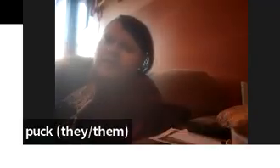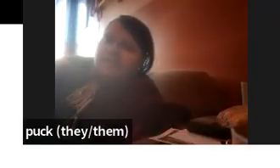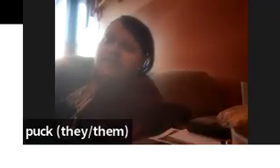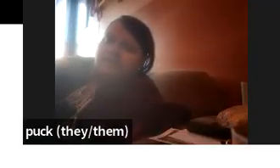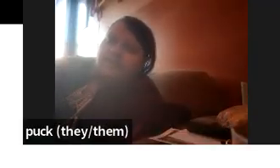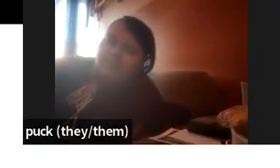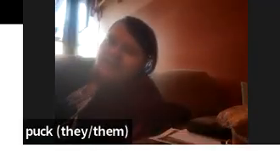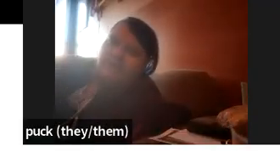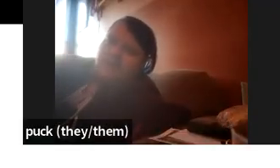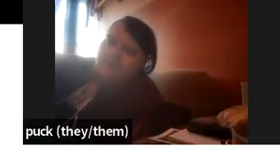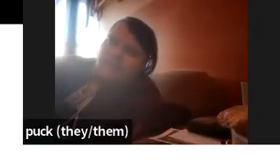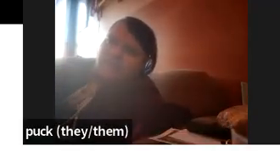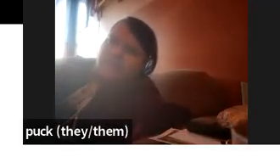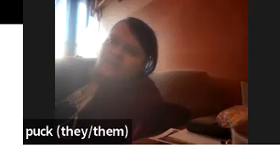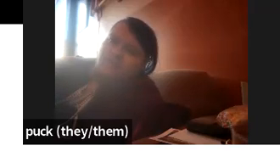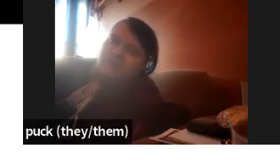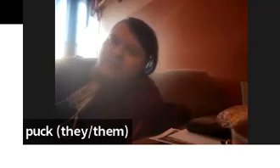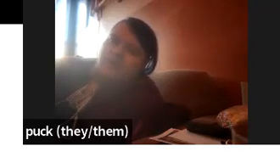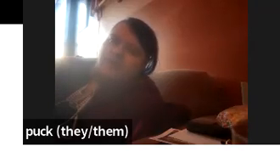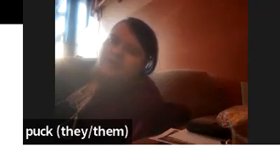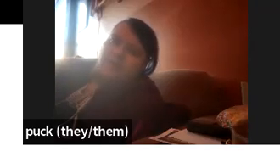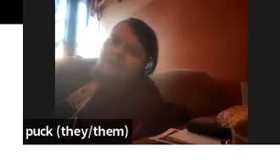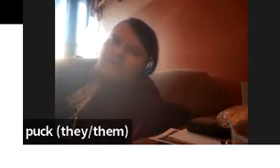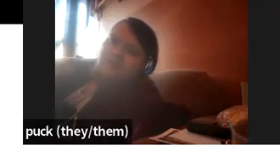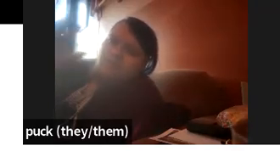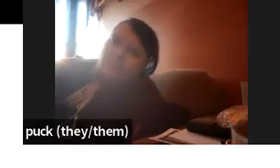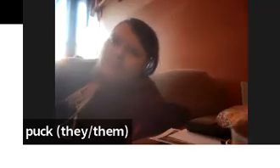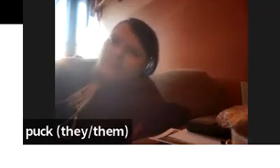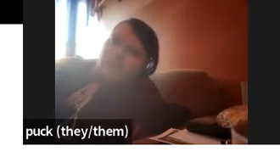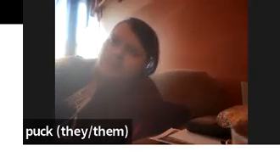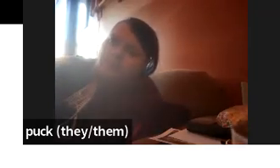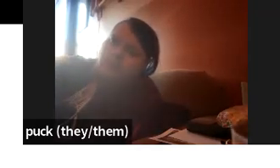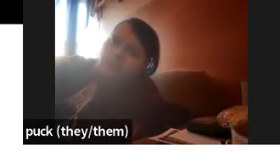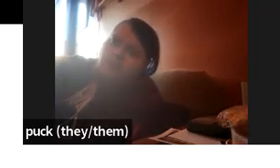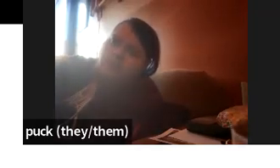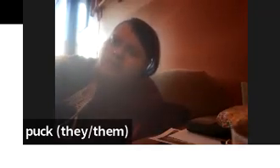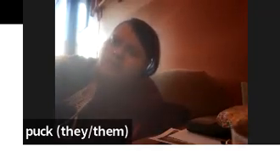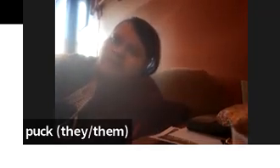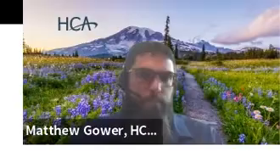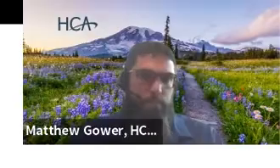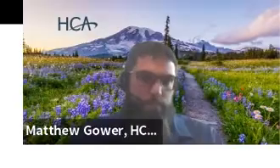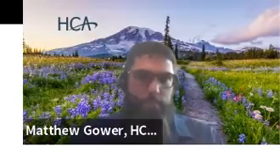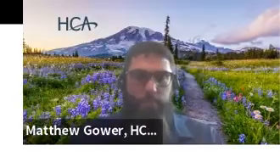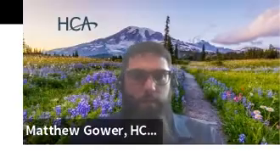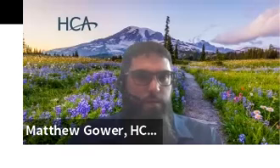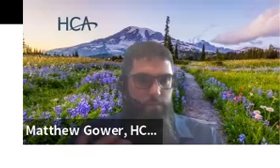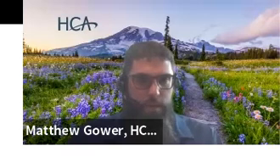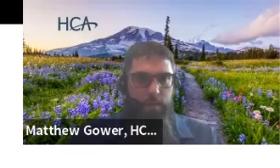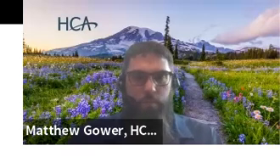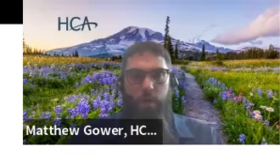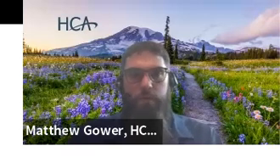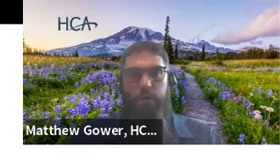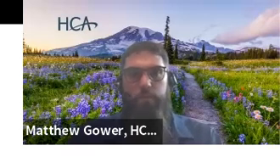summary for, like, instead of the complexity of an actual team, you're just summarizing a team as 2 full-time people. Yep. And